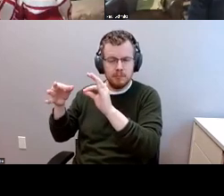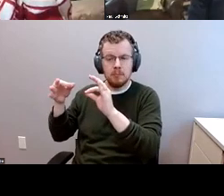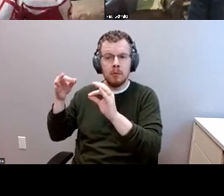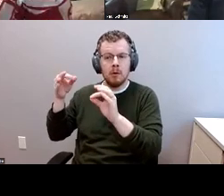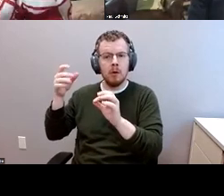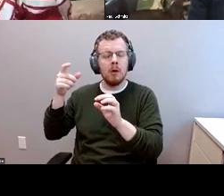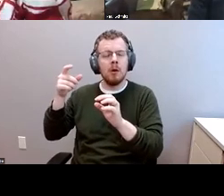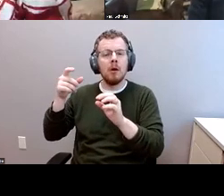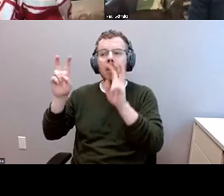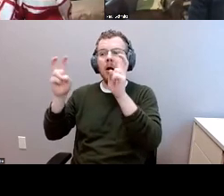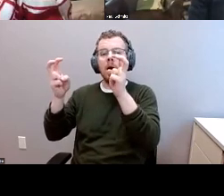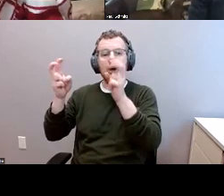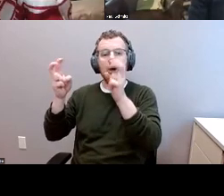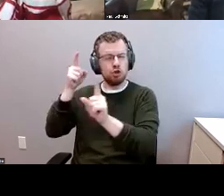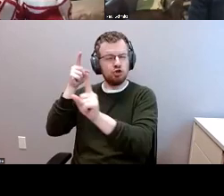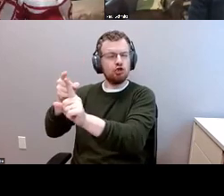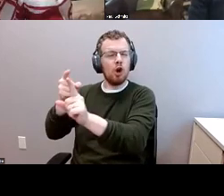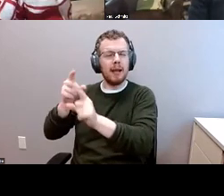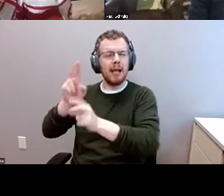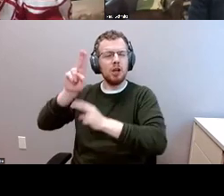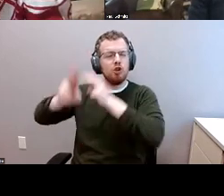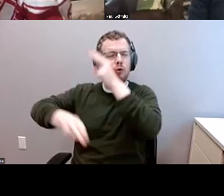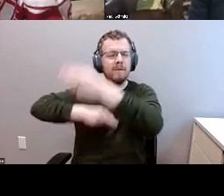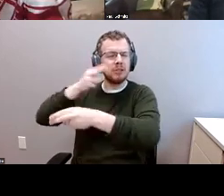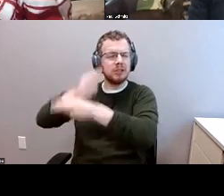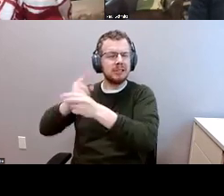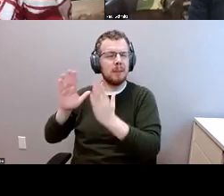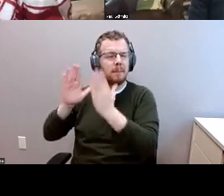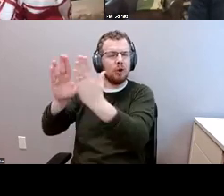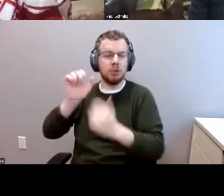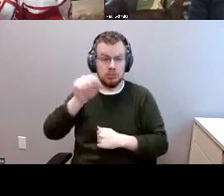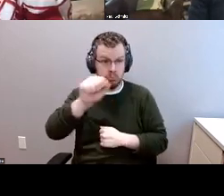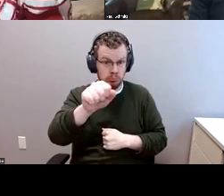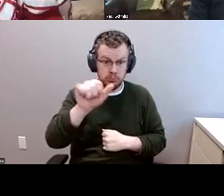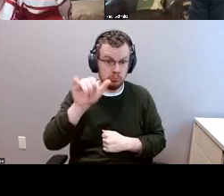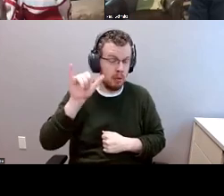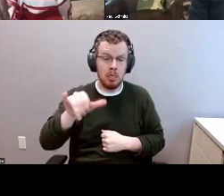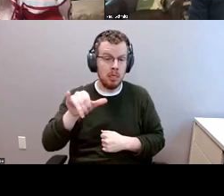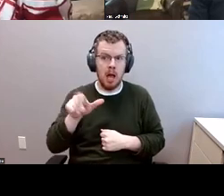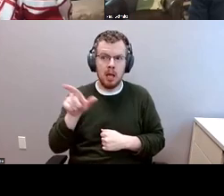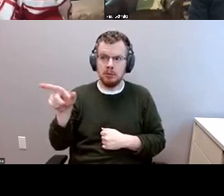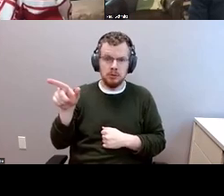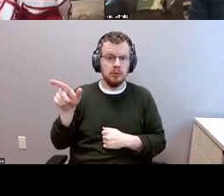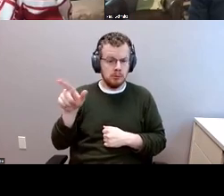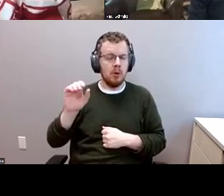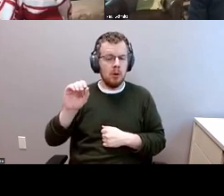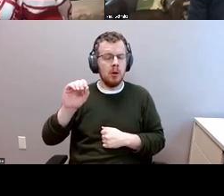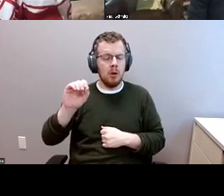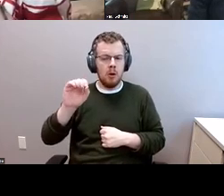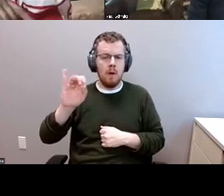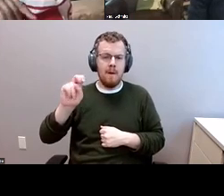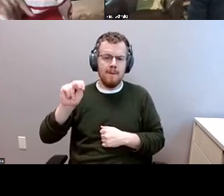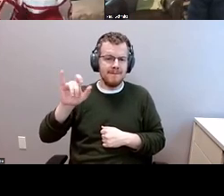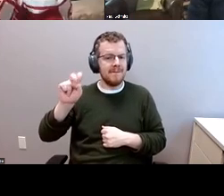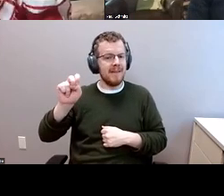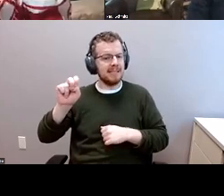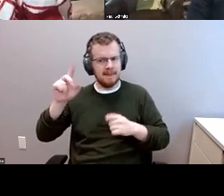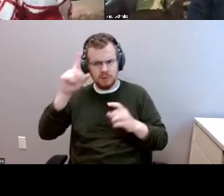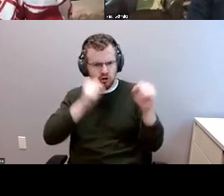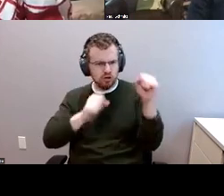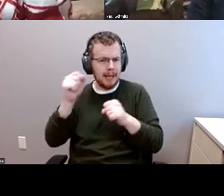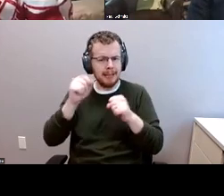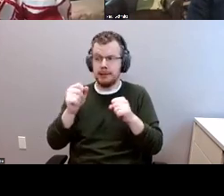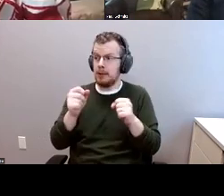universalist approaches. Absolutely. That is one of, I would say, the foremost offensive strategies we're seeing collaboratives in places like